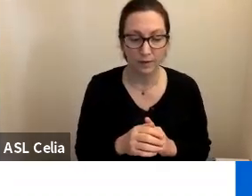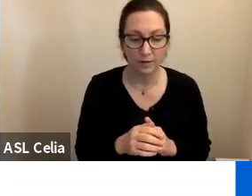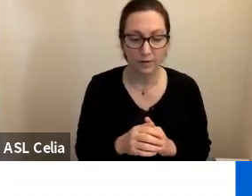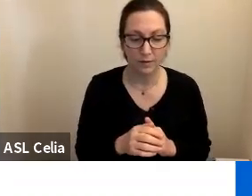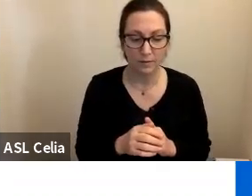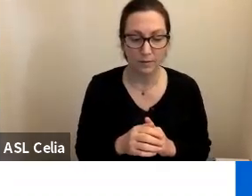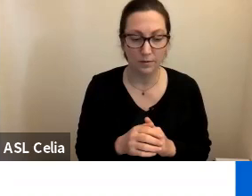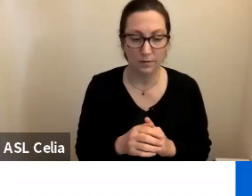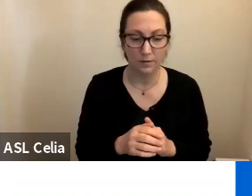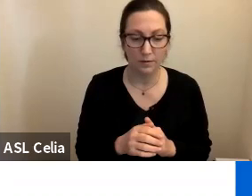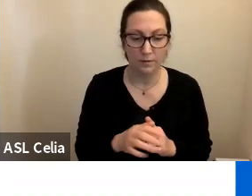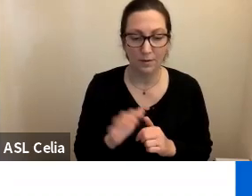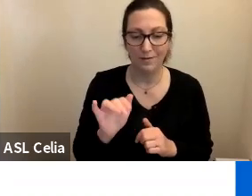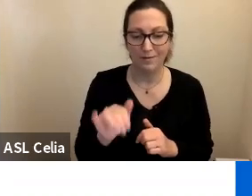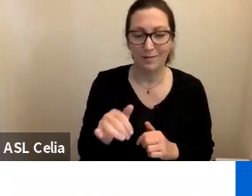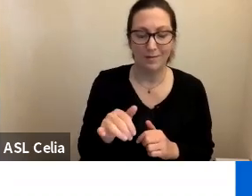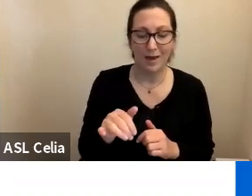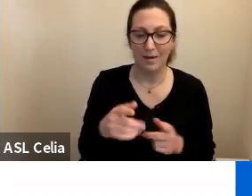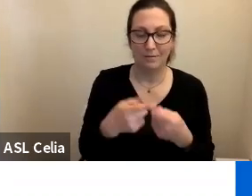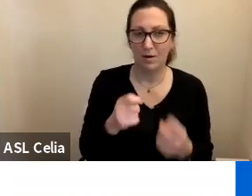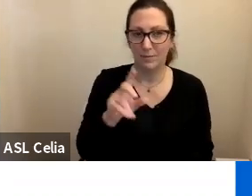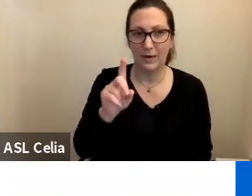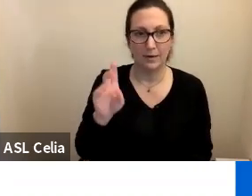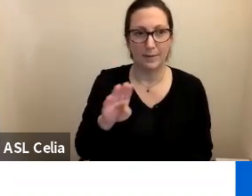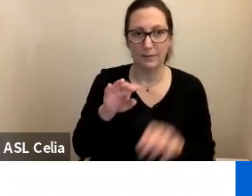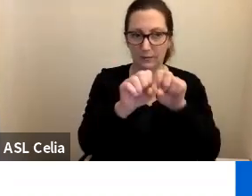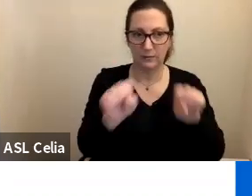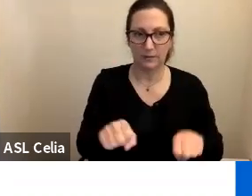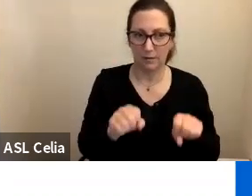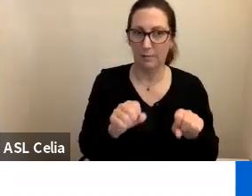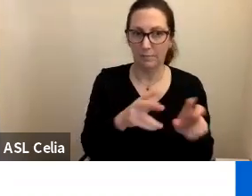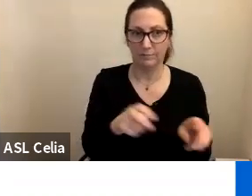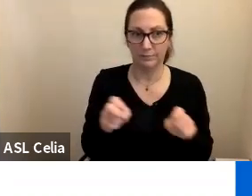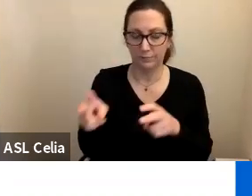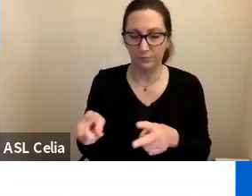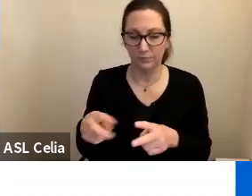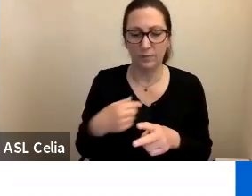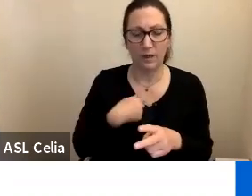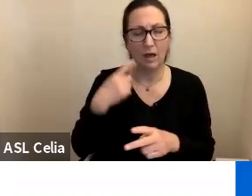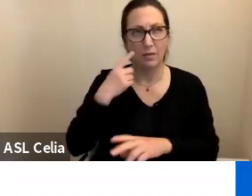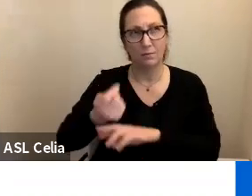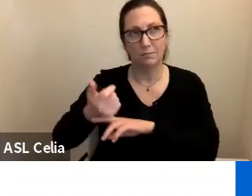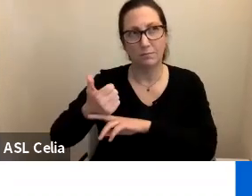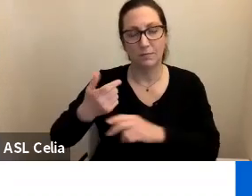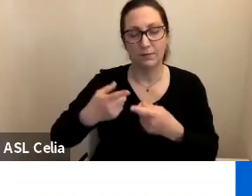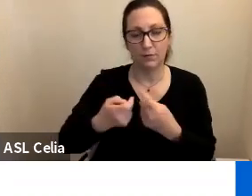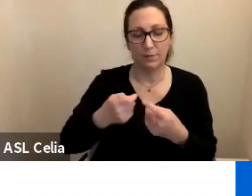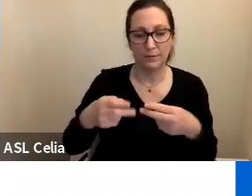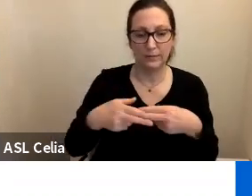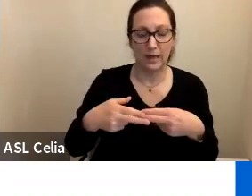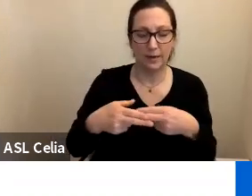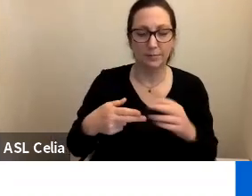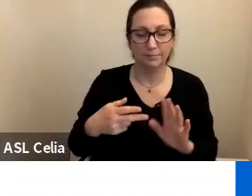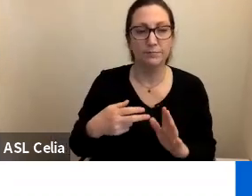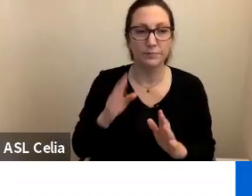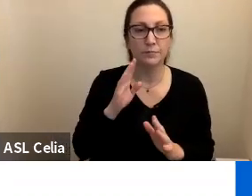a coding in our data system, and so I will look into that. I thought we had that removed from this analysis,